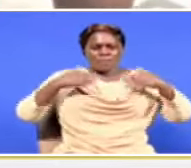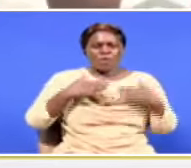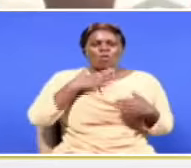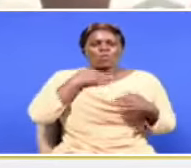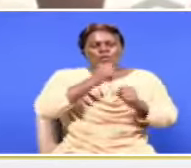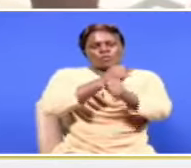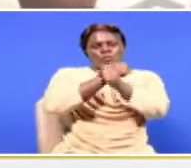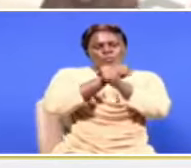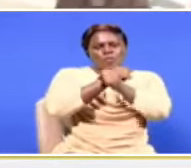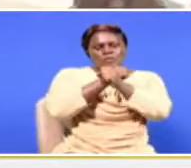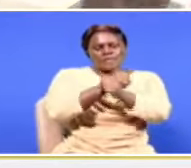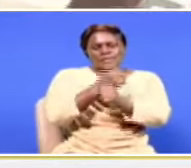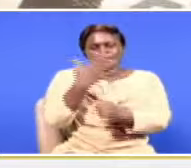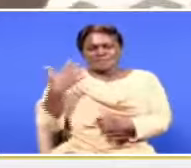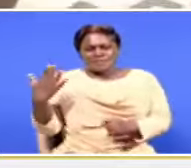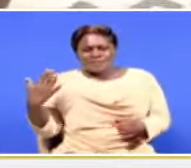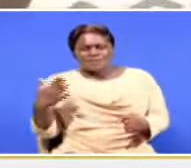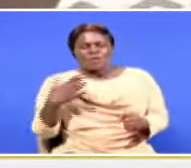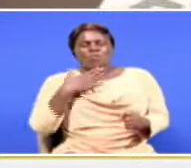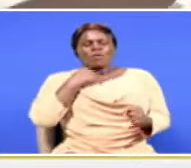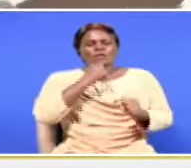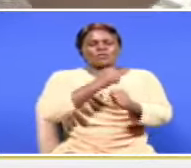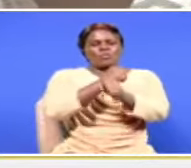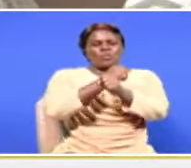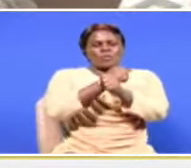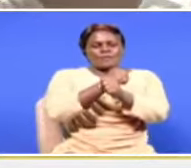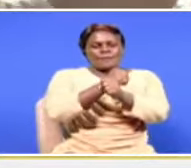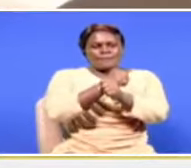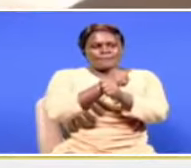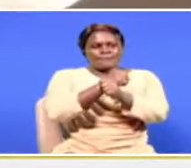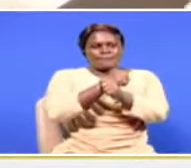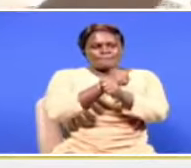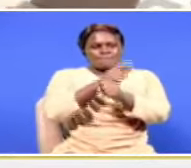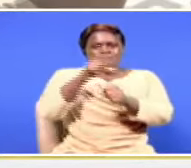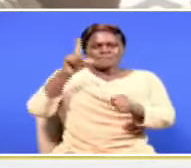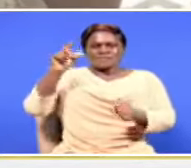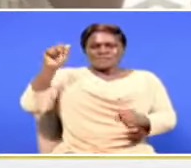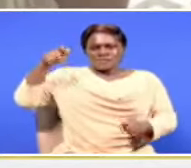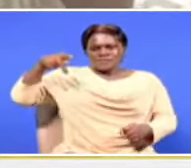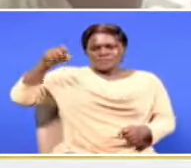want to protect their property, now we want to protect Lapset